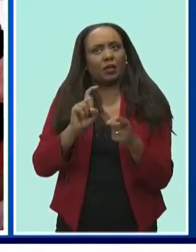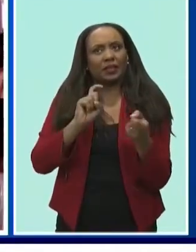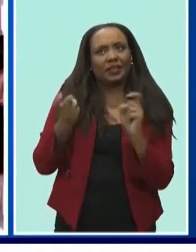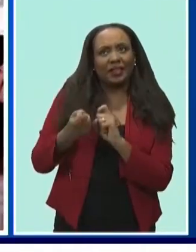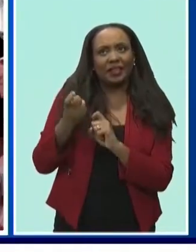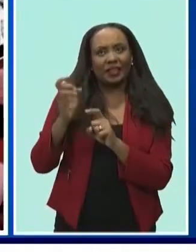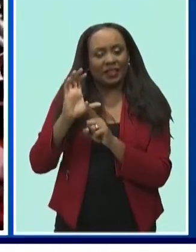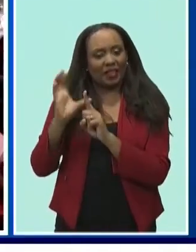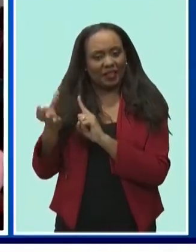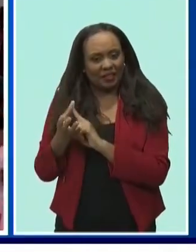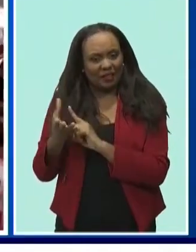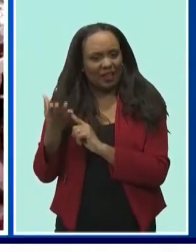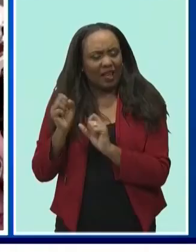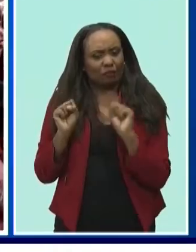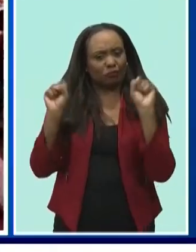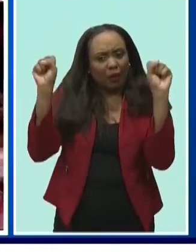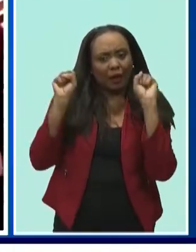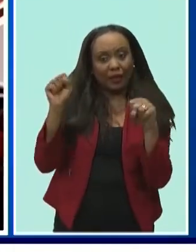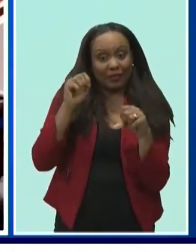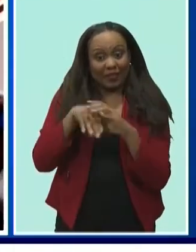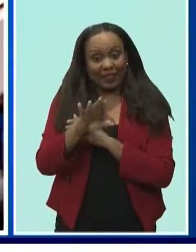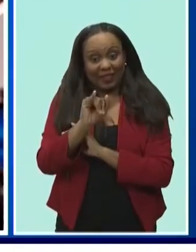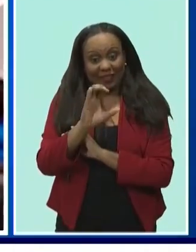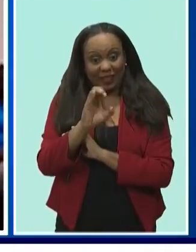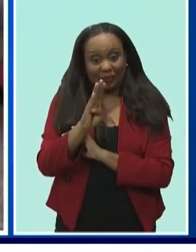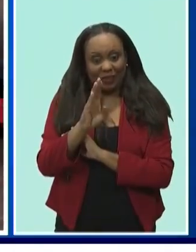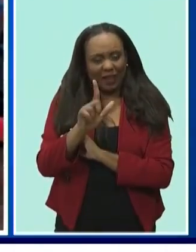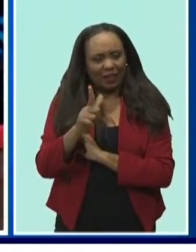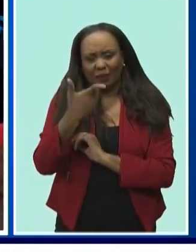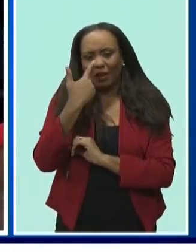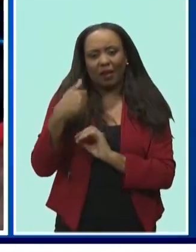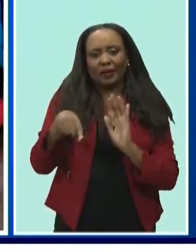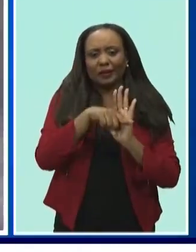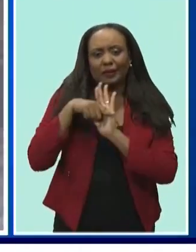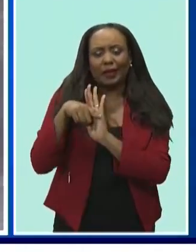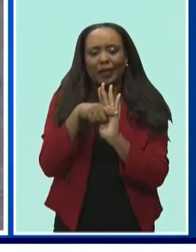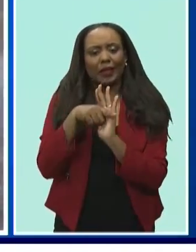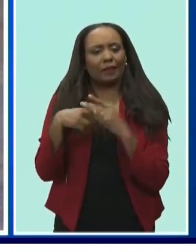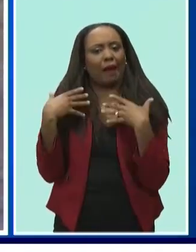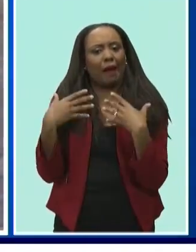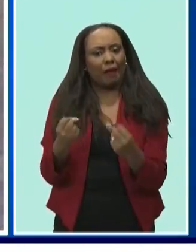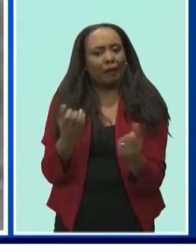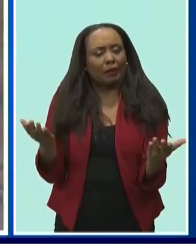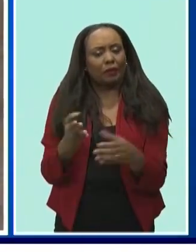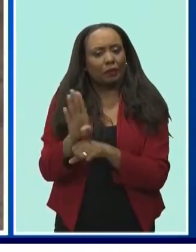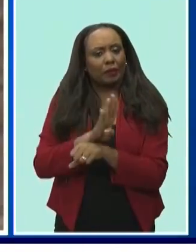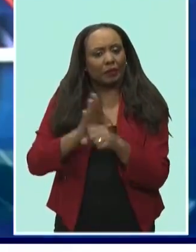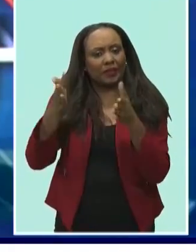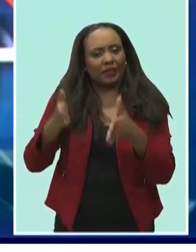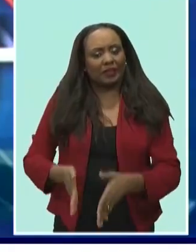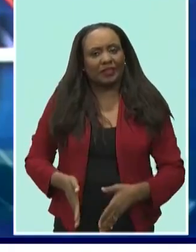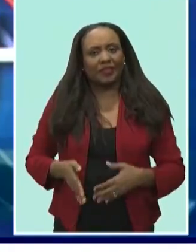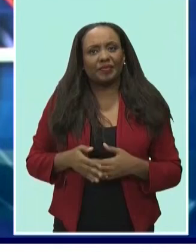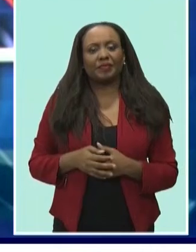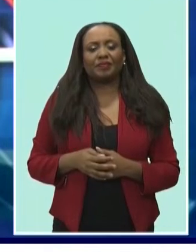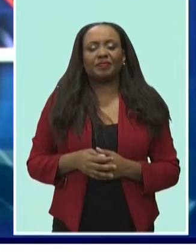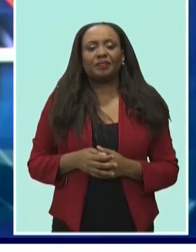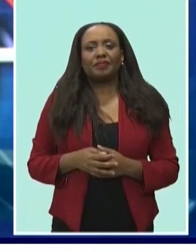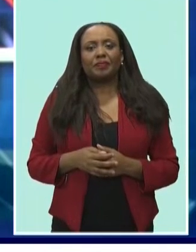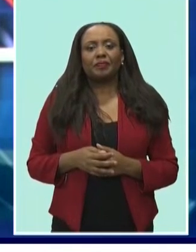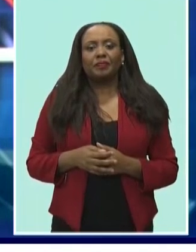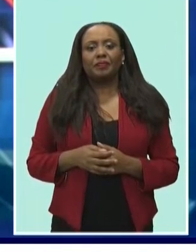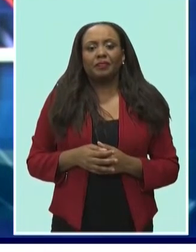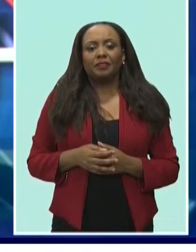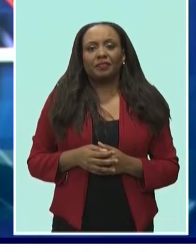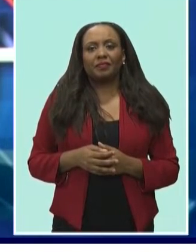culture of an inactive lifestyle which negatively impacts on the health profile of Barbadians. It is